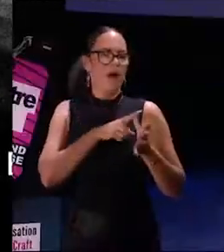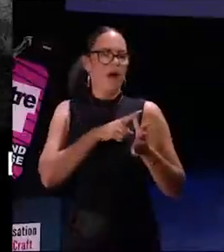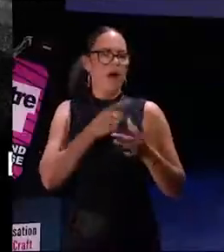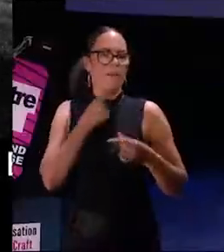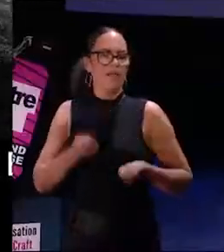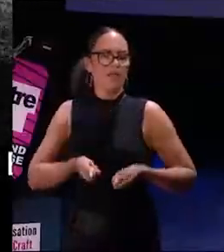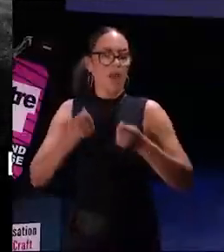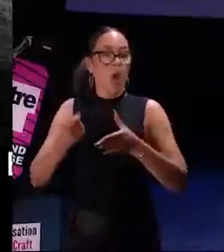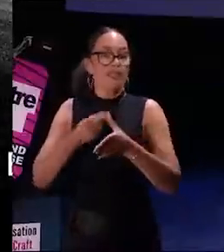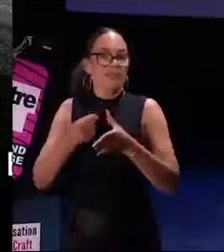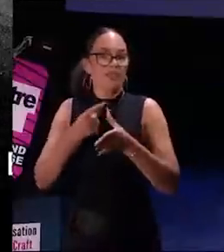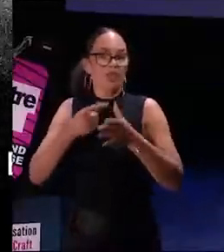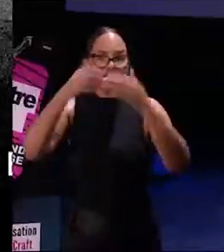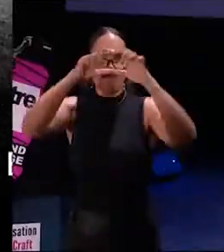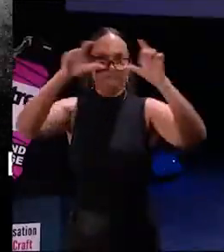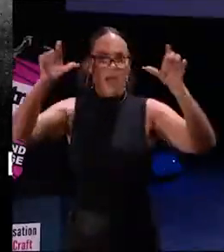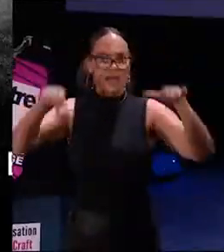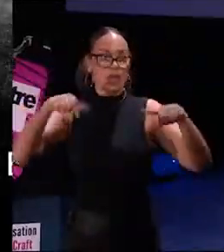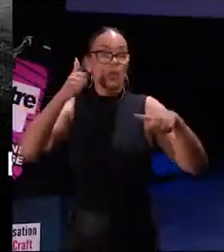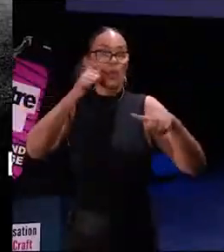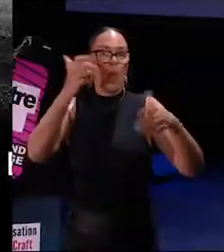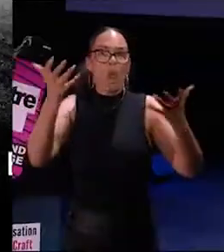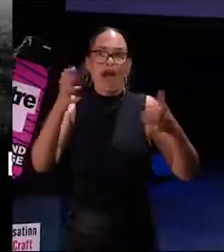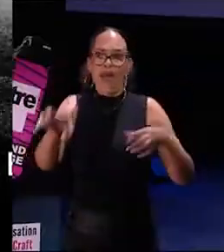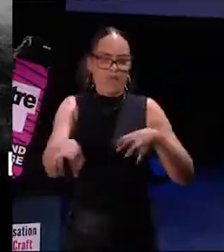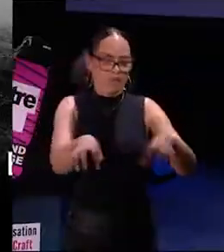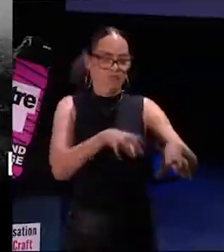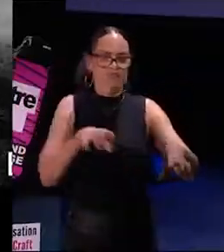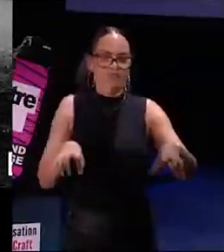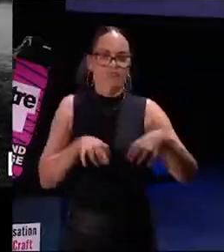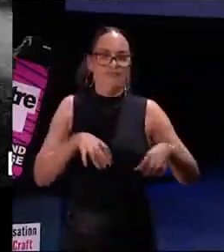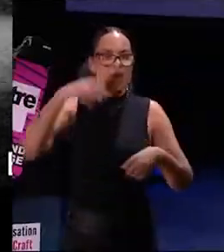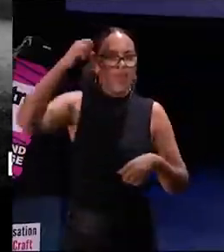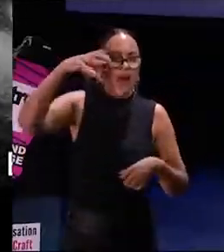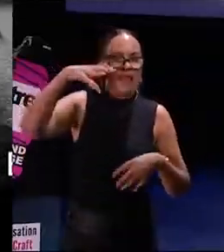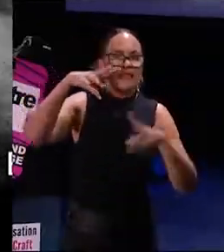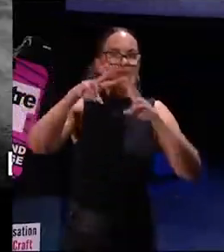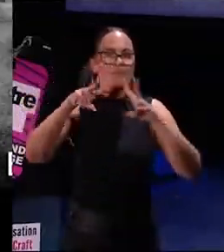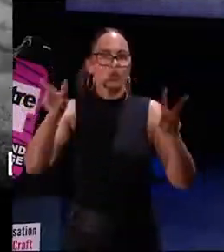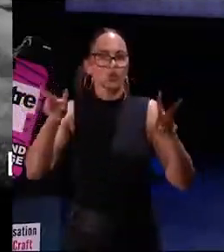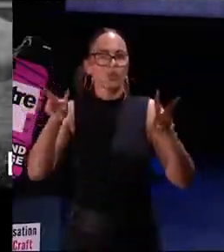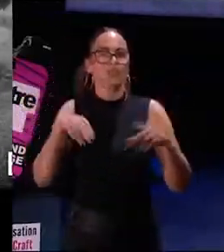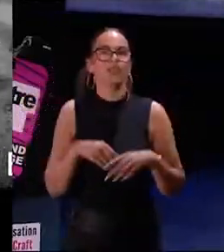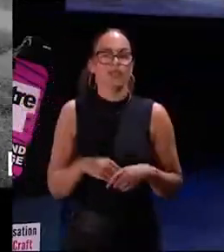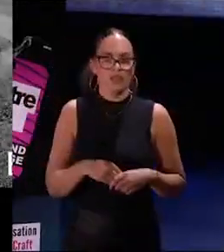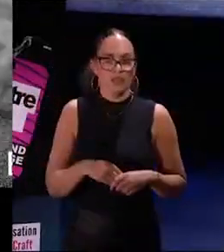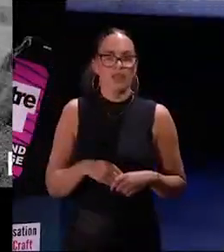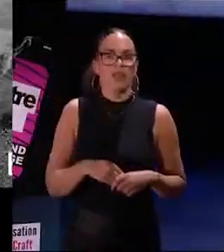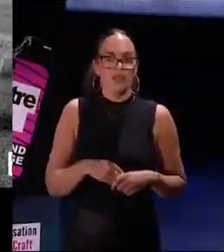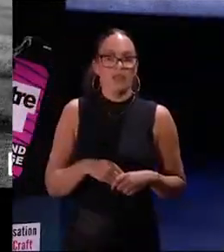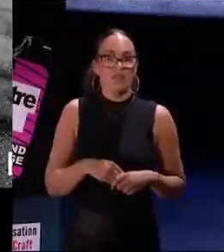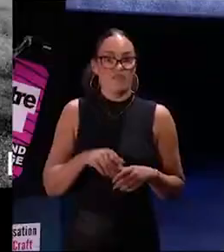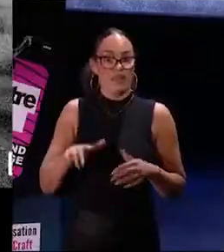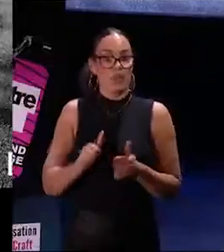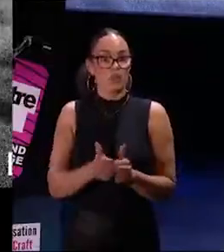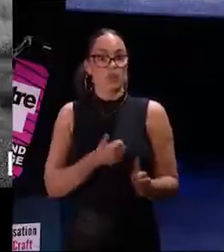and flying and knowing exactly where people are in 3D space. For lighting visualization and being able to use the toolkit